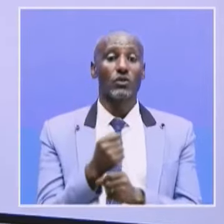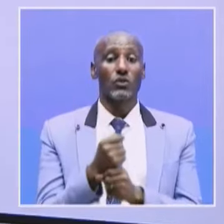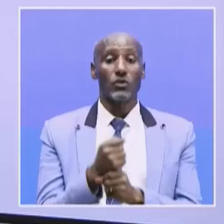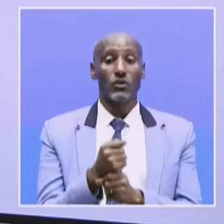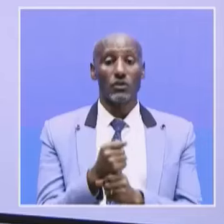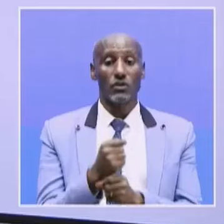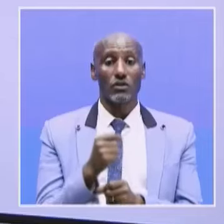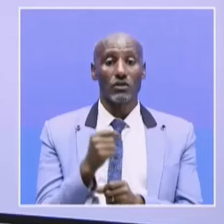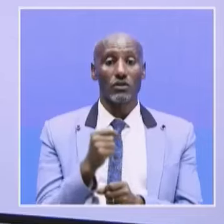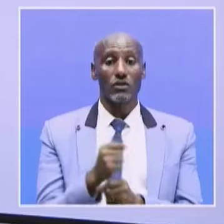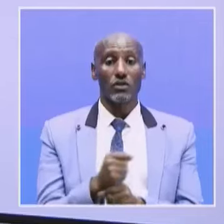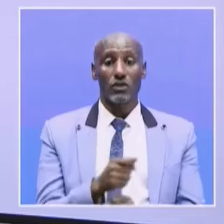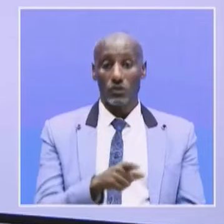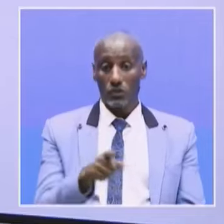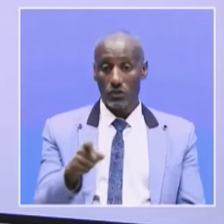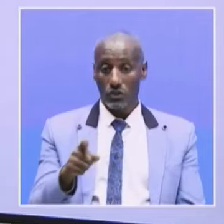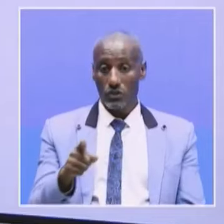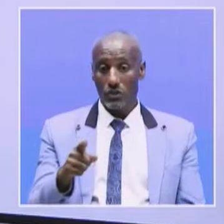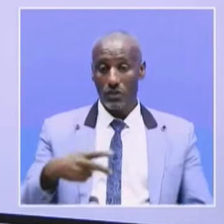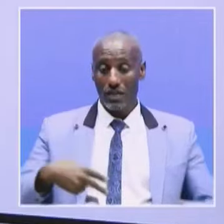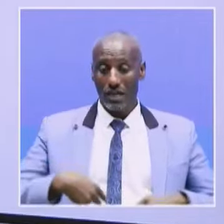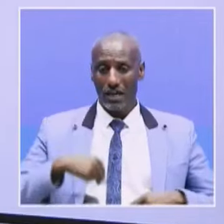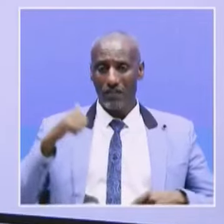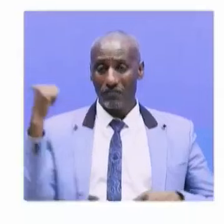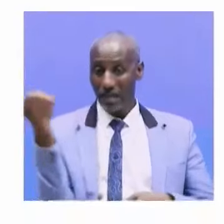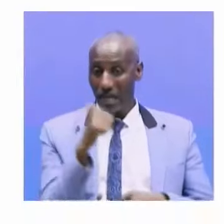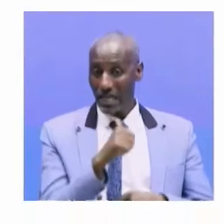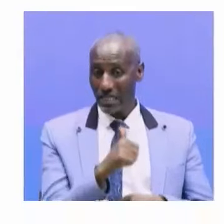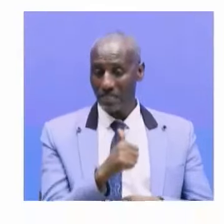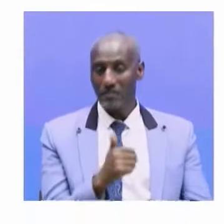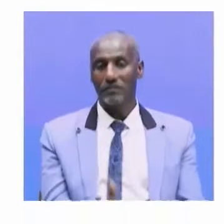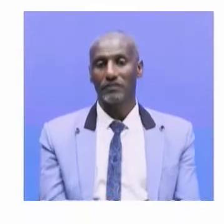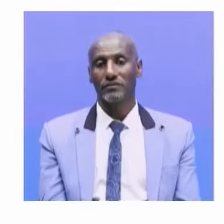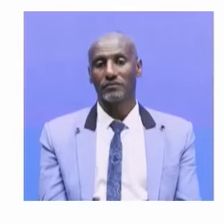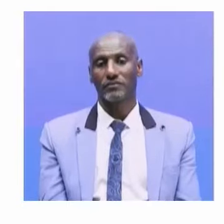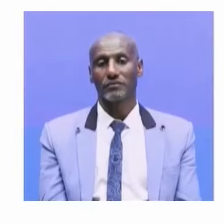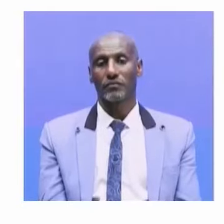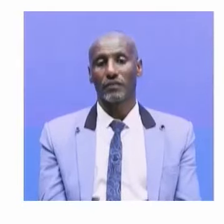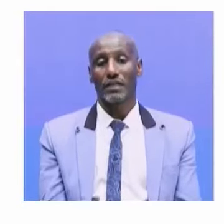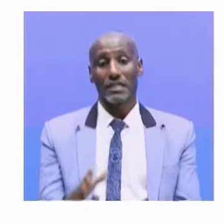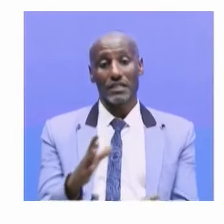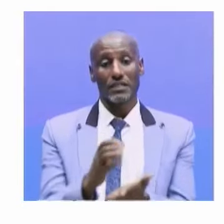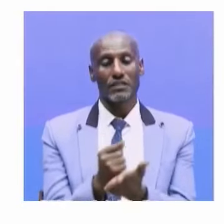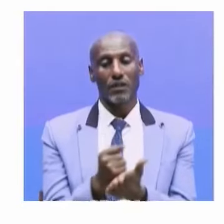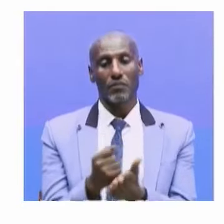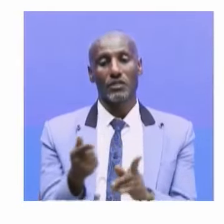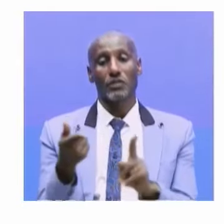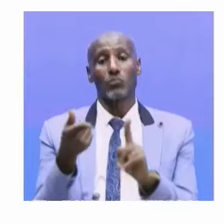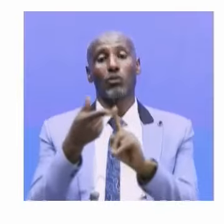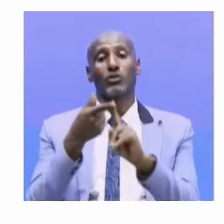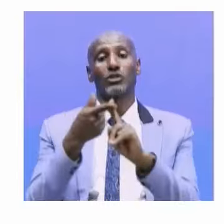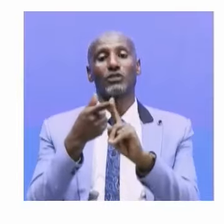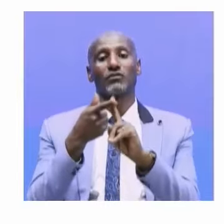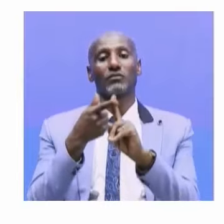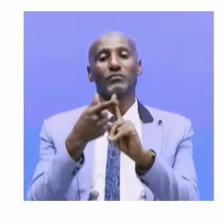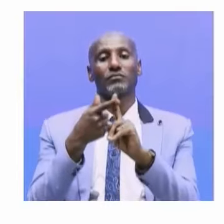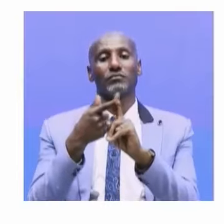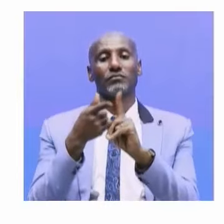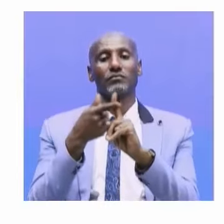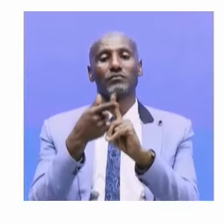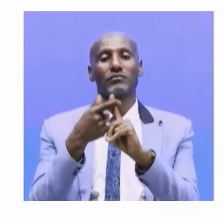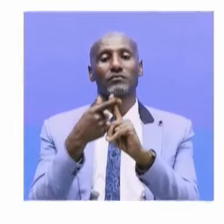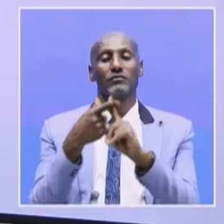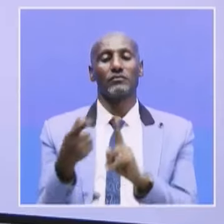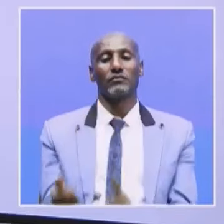use with what? Do also. When we come to some, it's positive. It is positive.